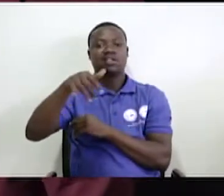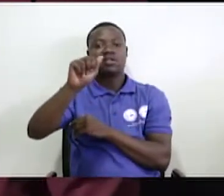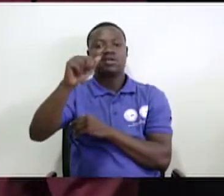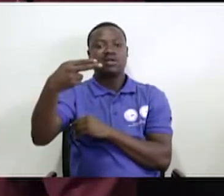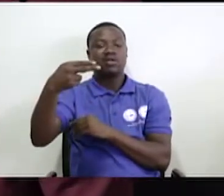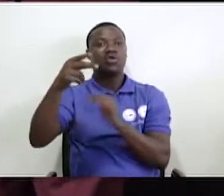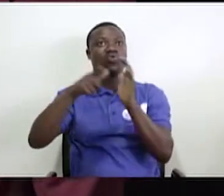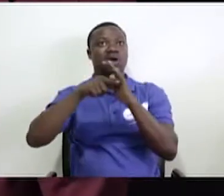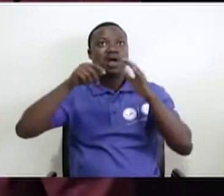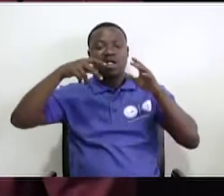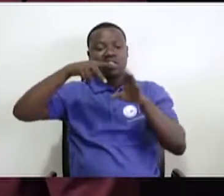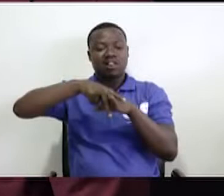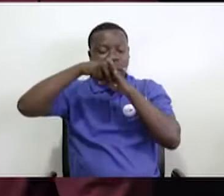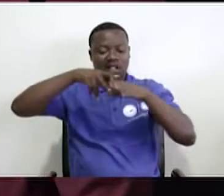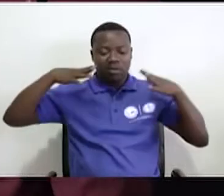above